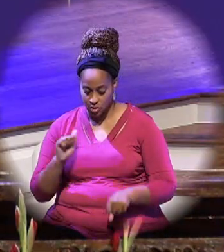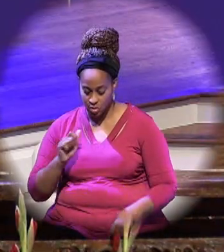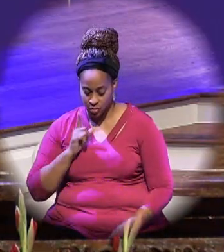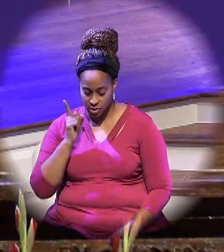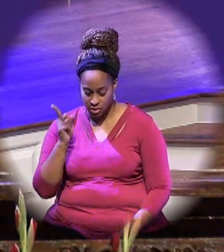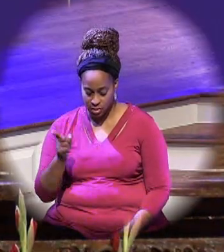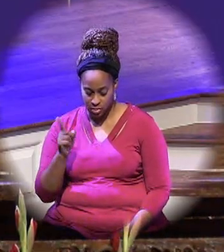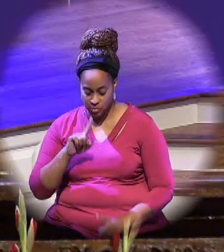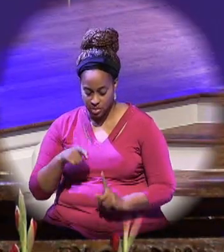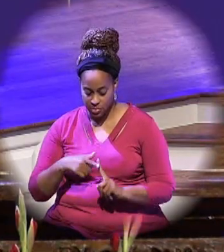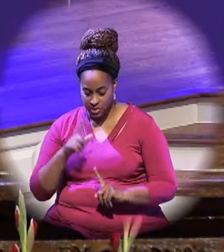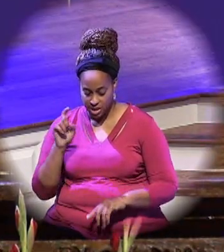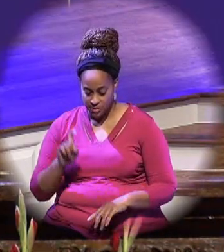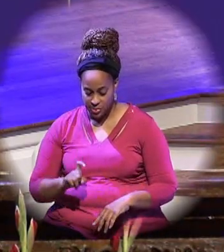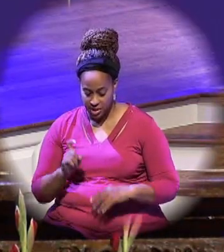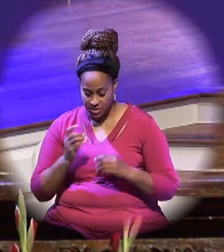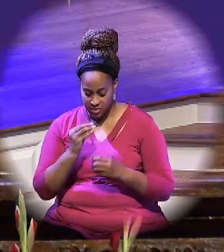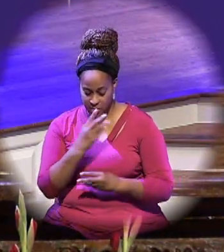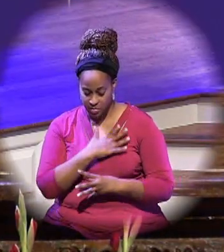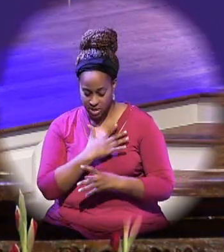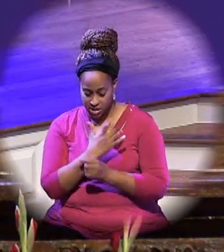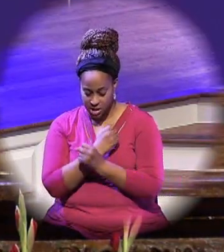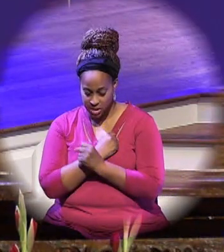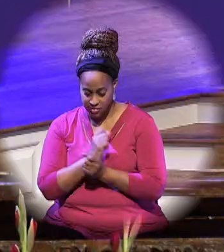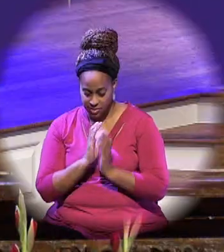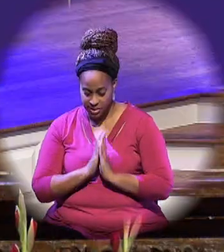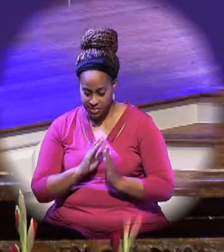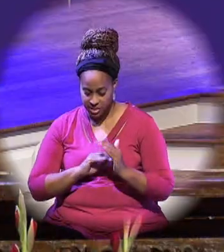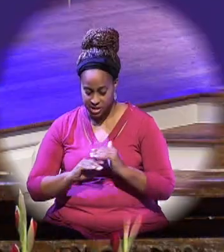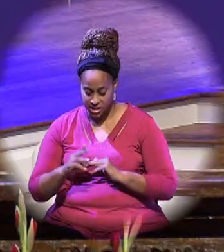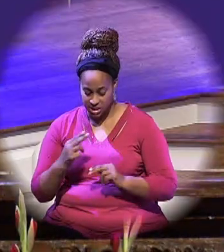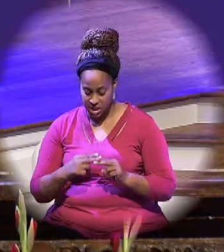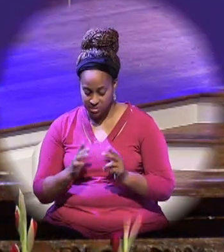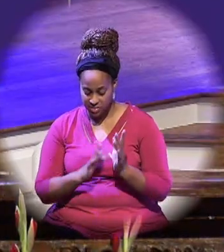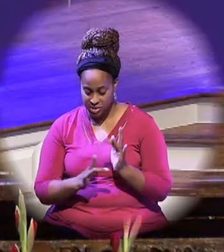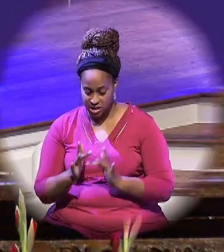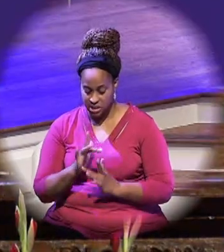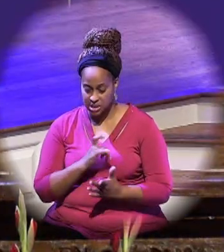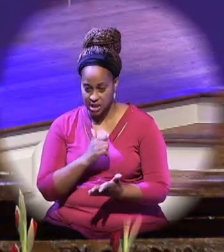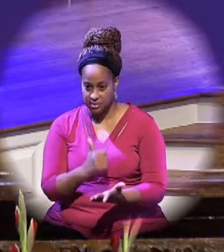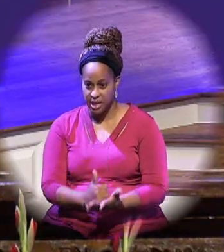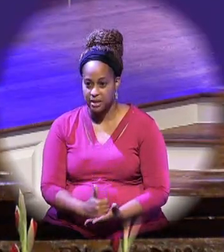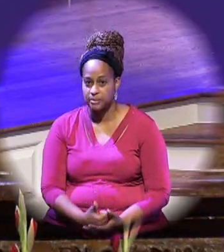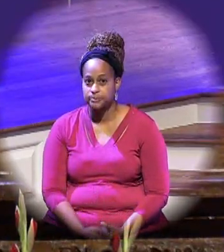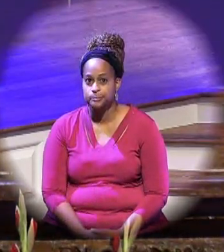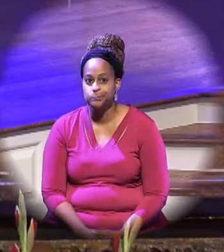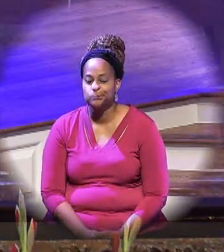when we need that grace and love. We pray this in the name of Jesus. Amen.